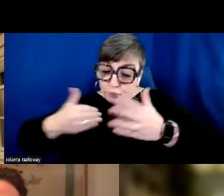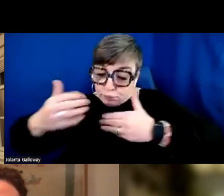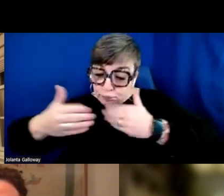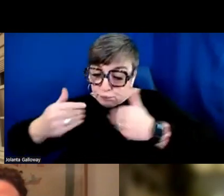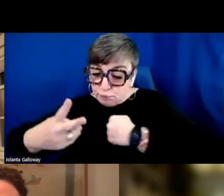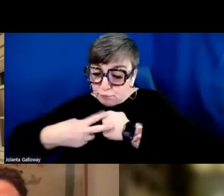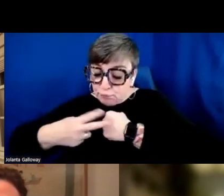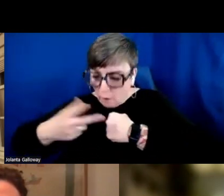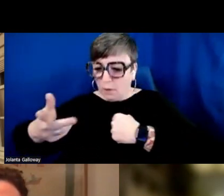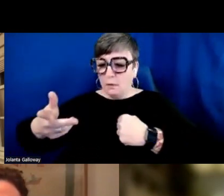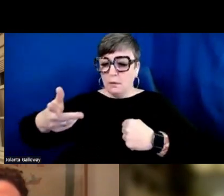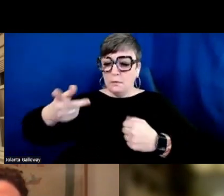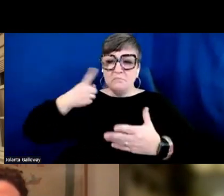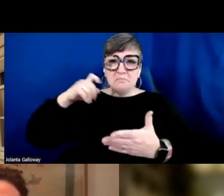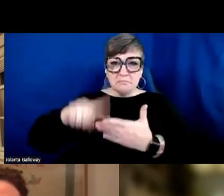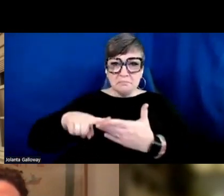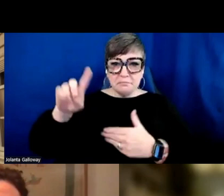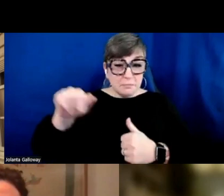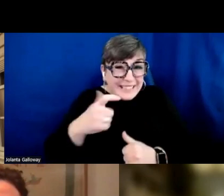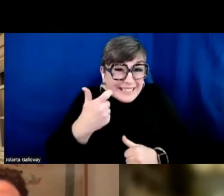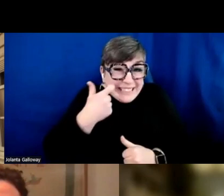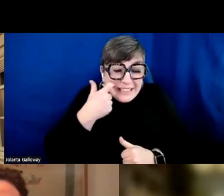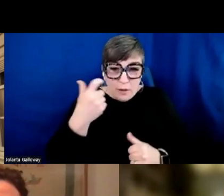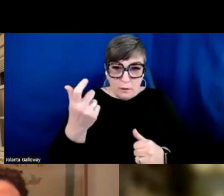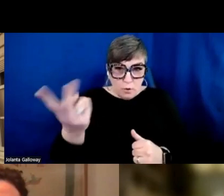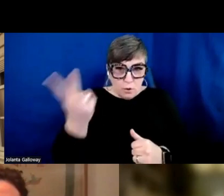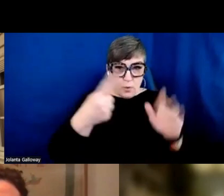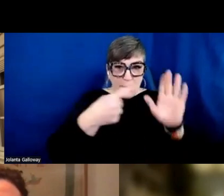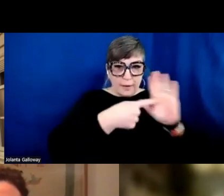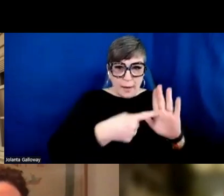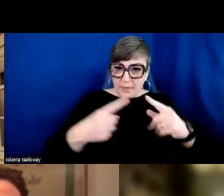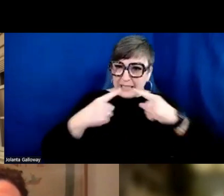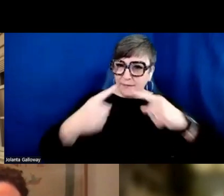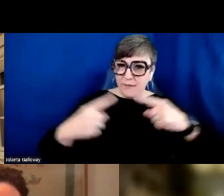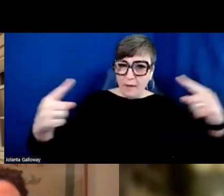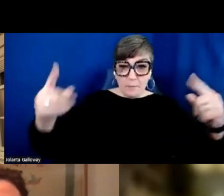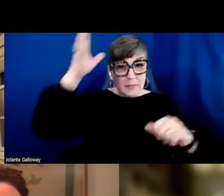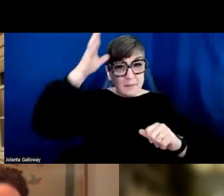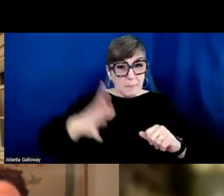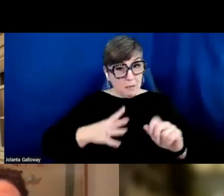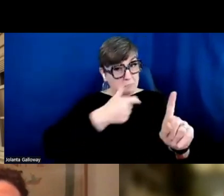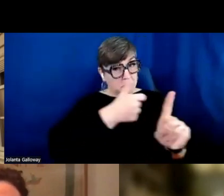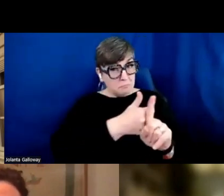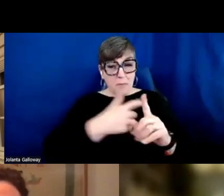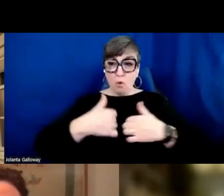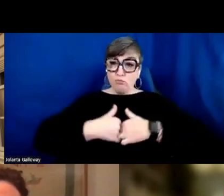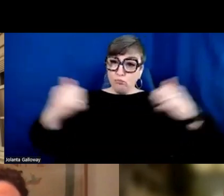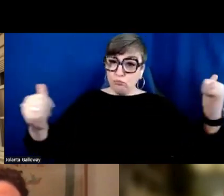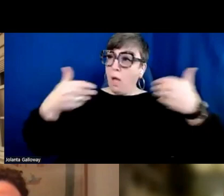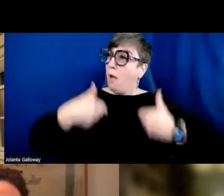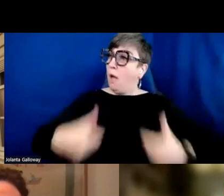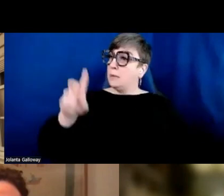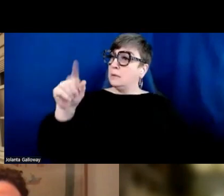examples of pretty famous men who would not have necessarily identified as disabled, partly because,